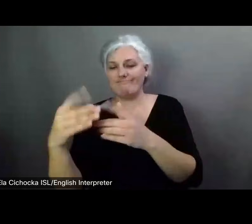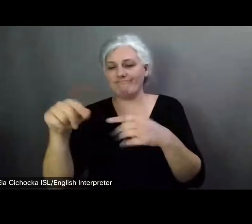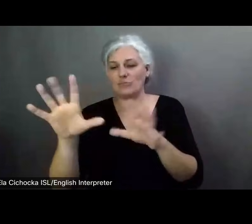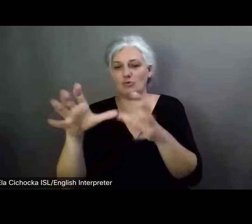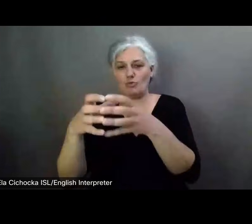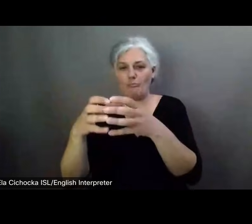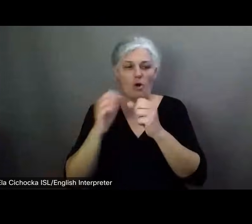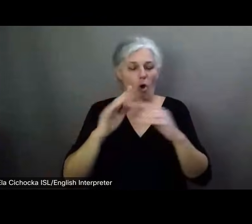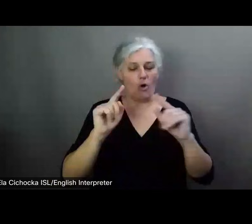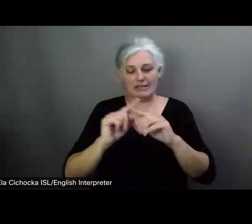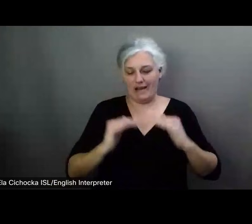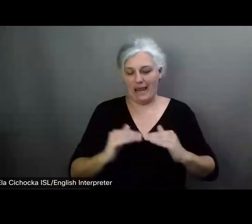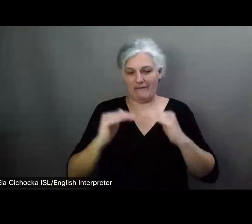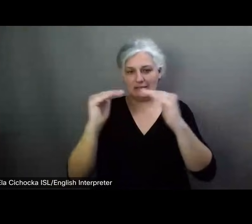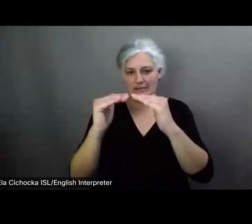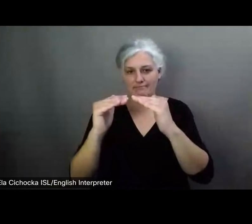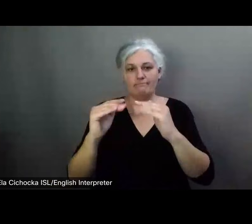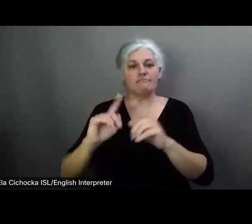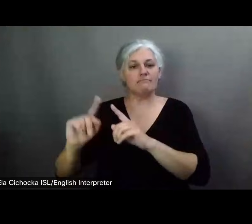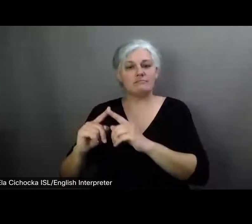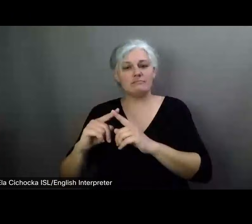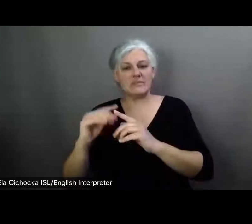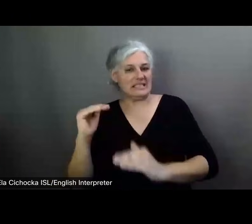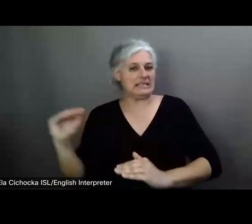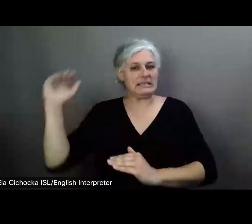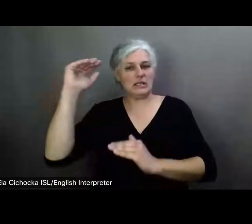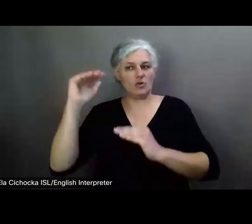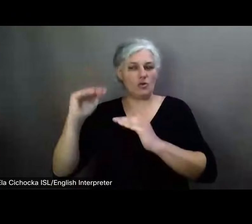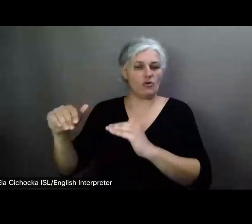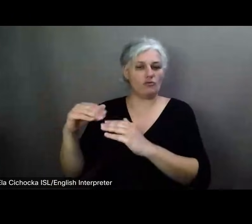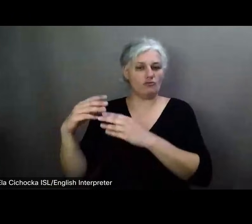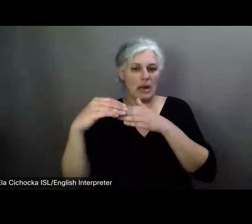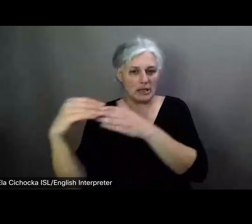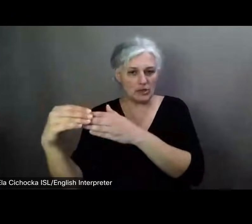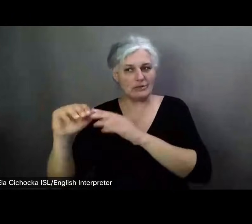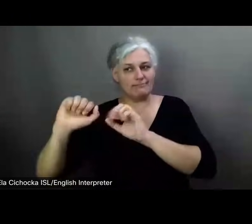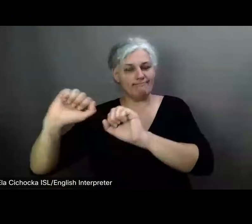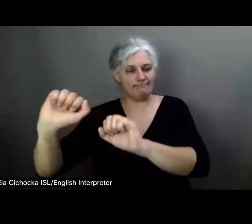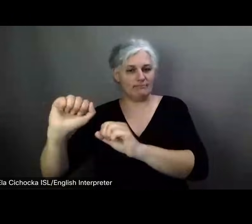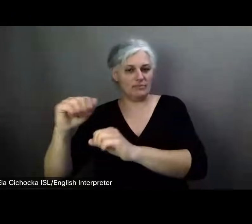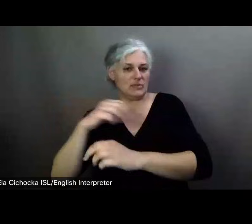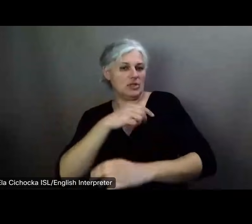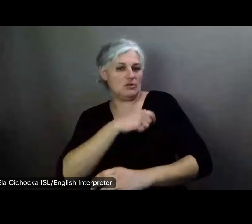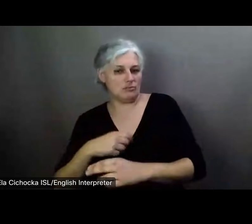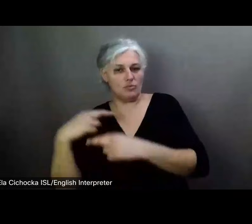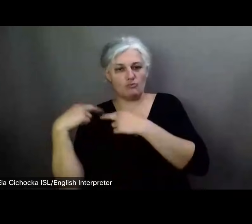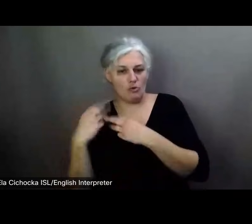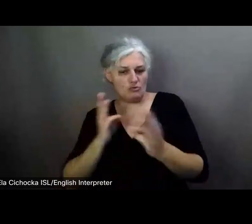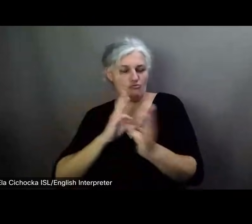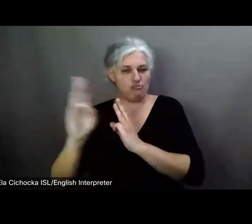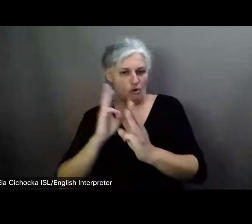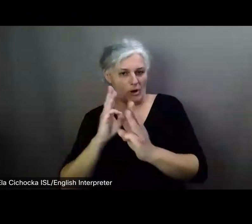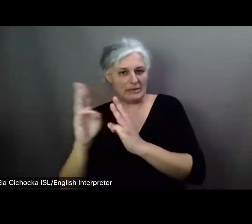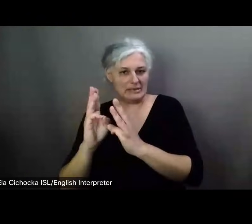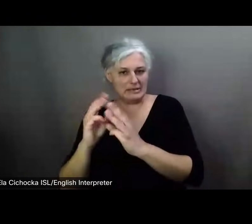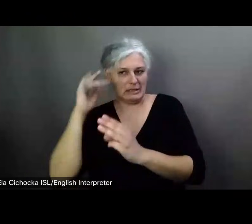forums. Anyone who's in senior leadership with the responsibility and obligation to practice the principles of open disclosure